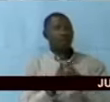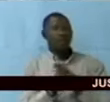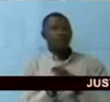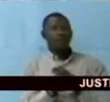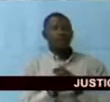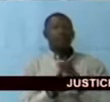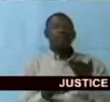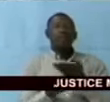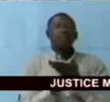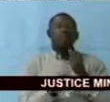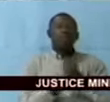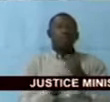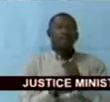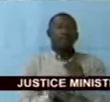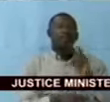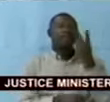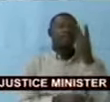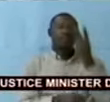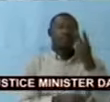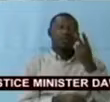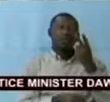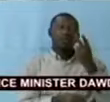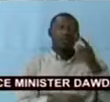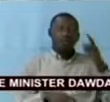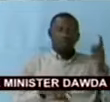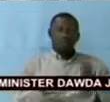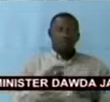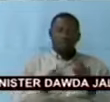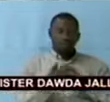That warranted a second charge against him.